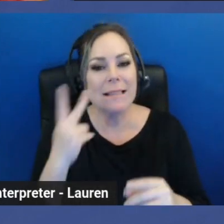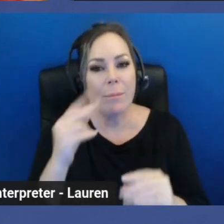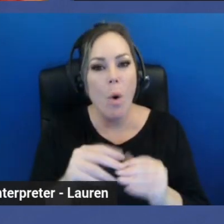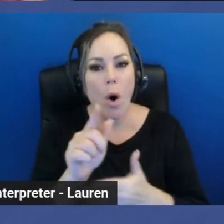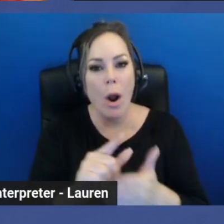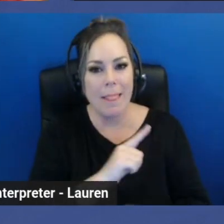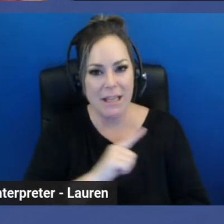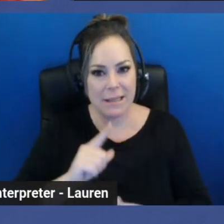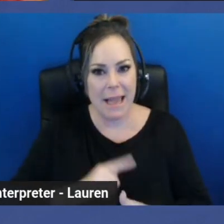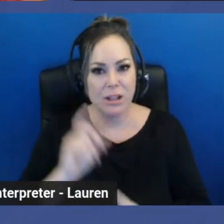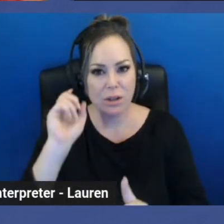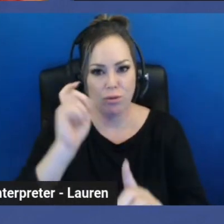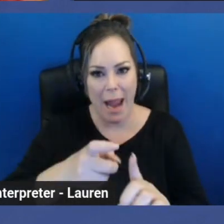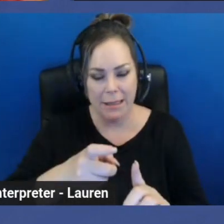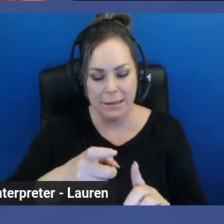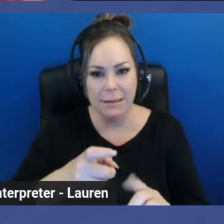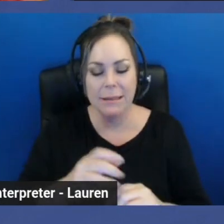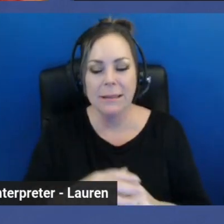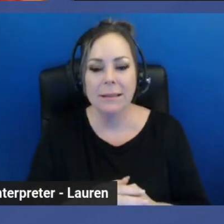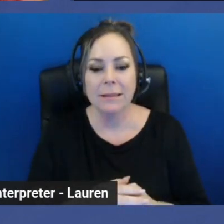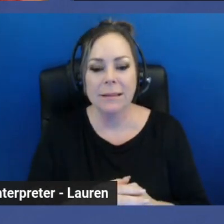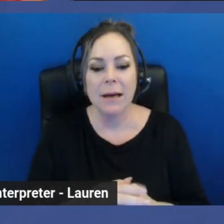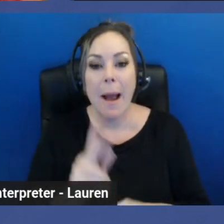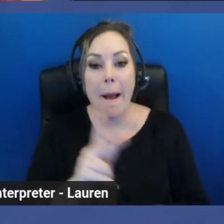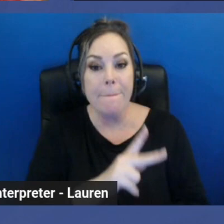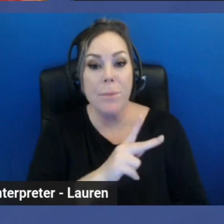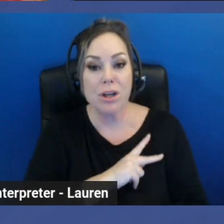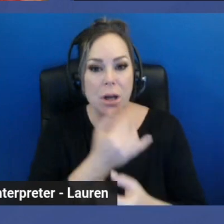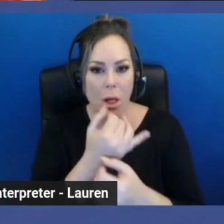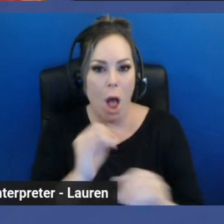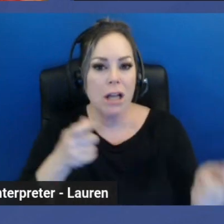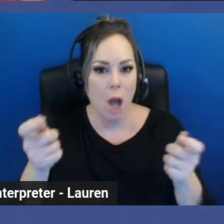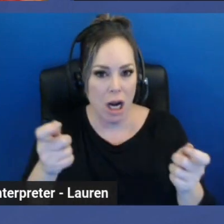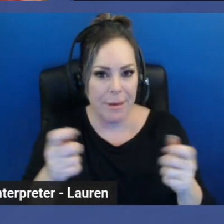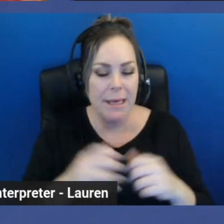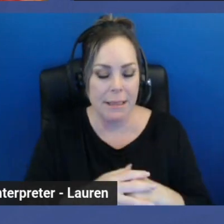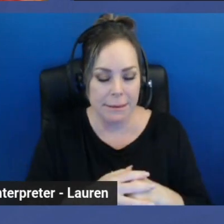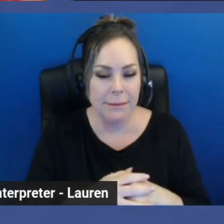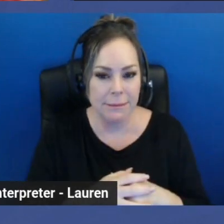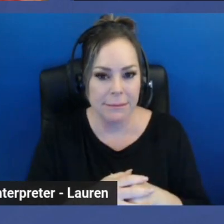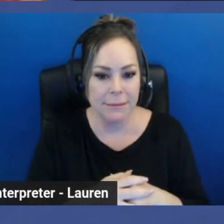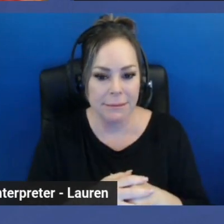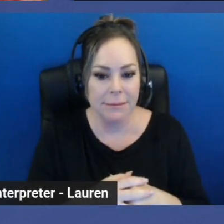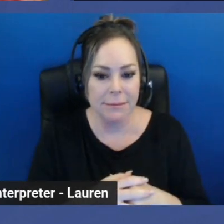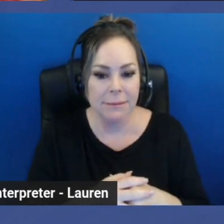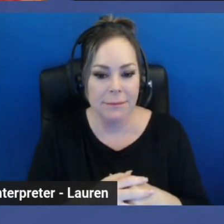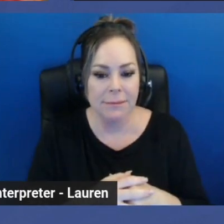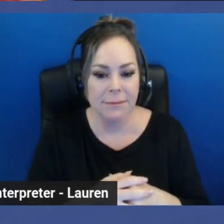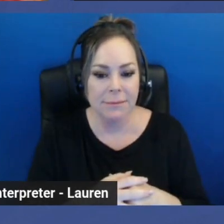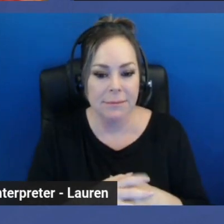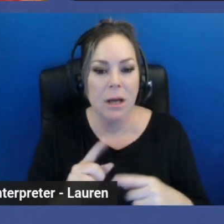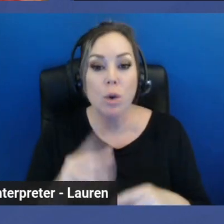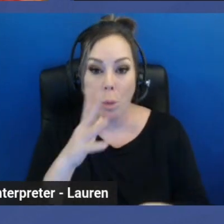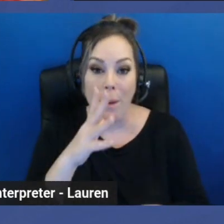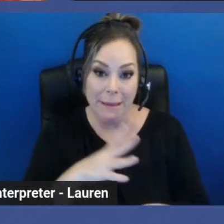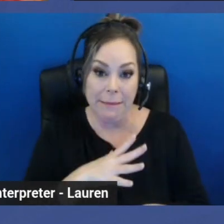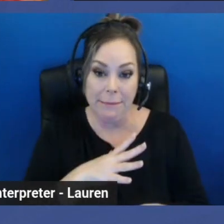legislation that grants personal autonomy to